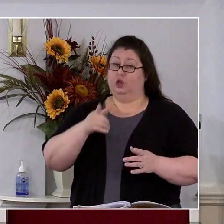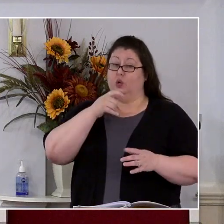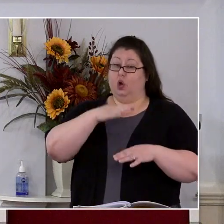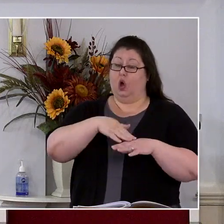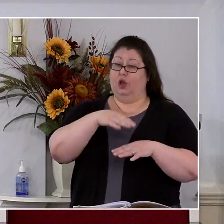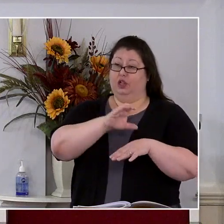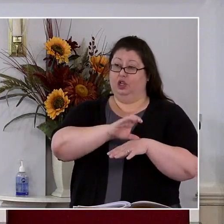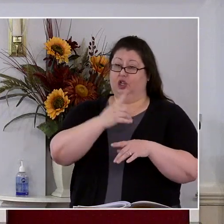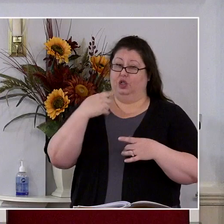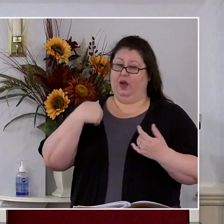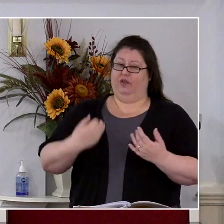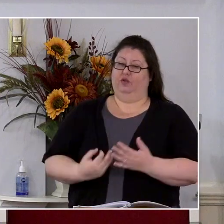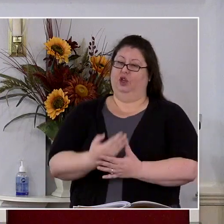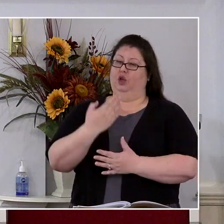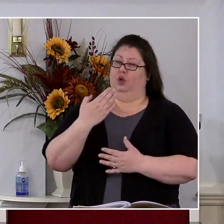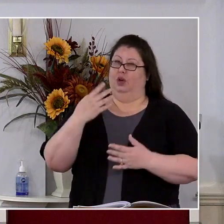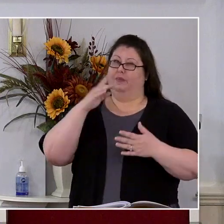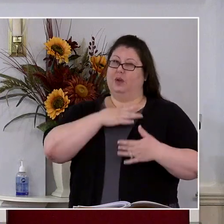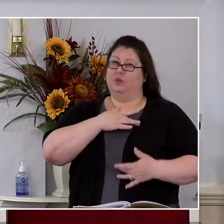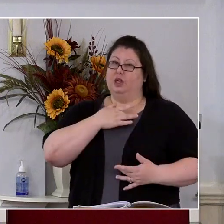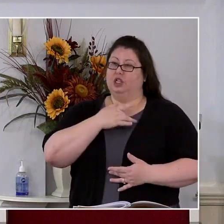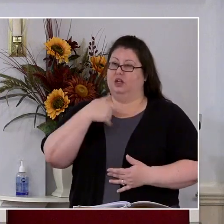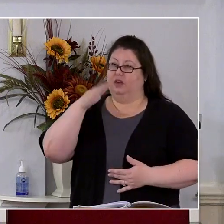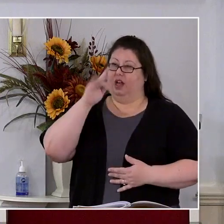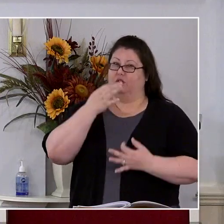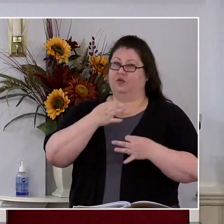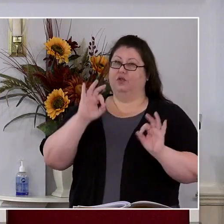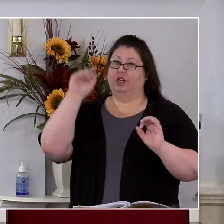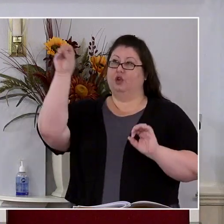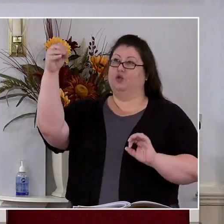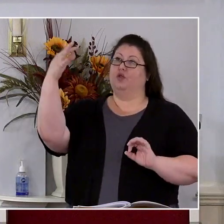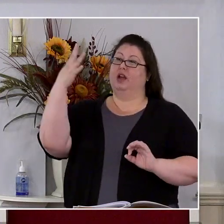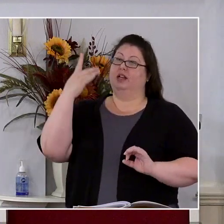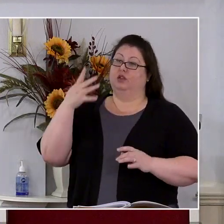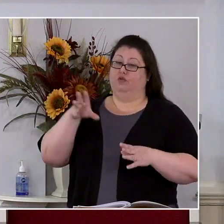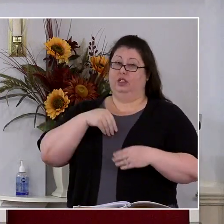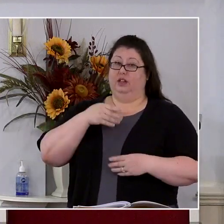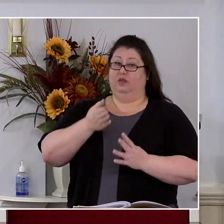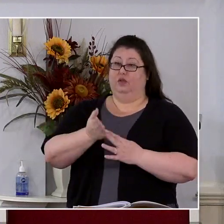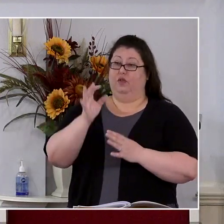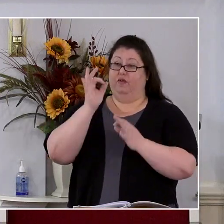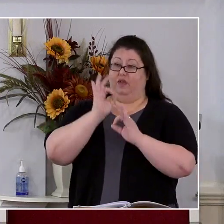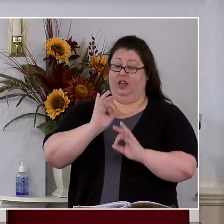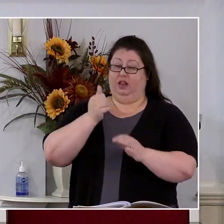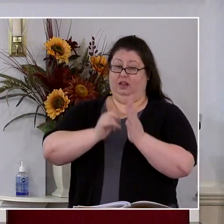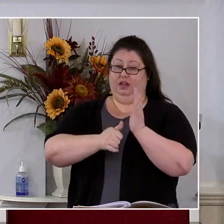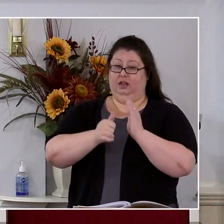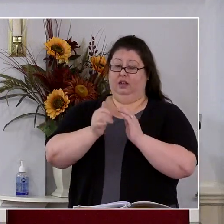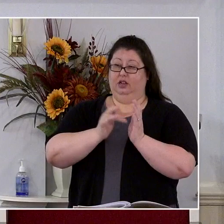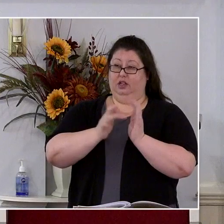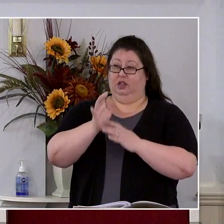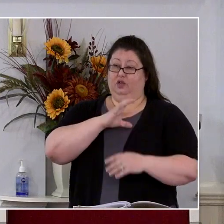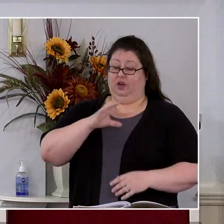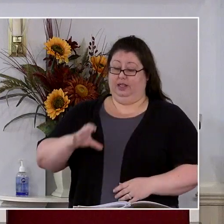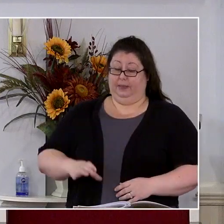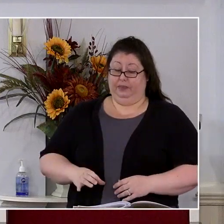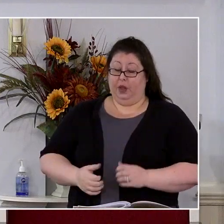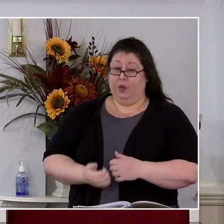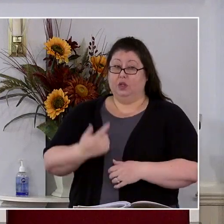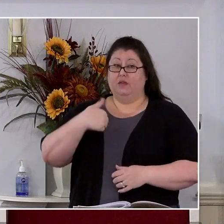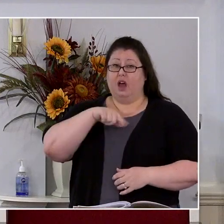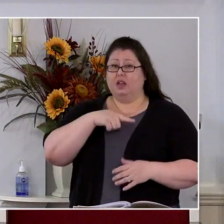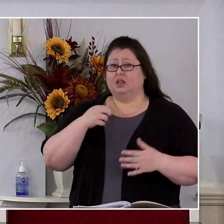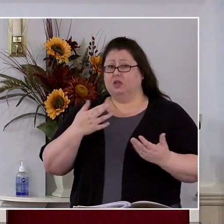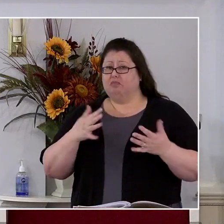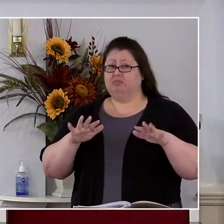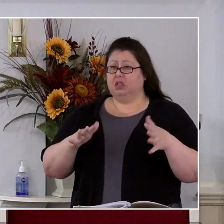to a renewed appreciation of God's free grace received by faith in Jesus Christ. Most of us are at